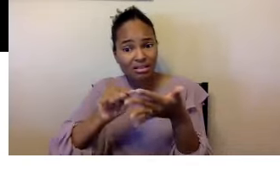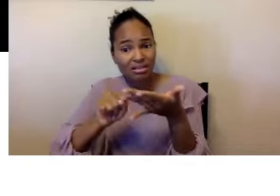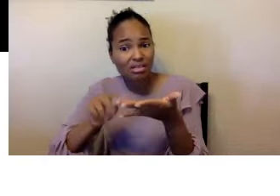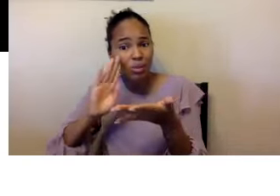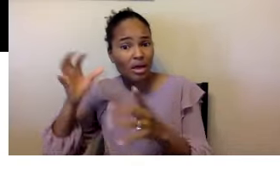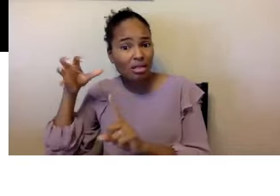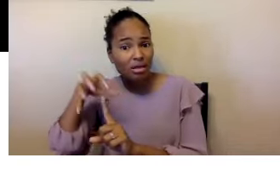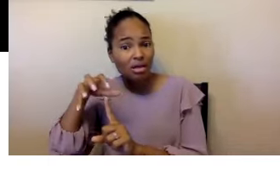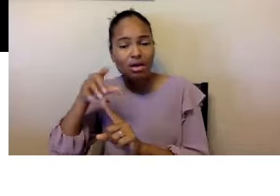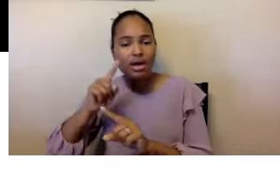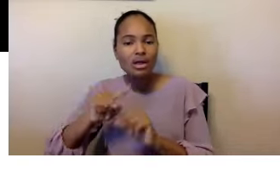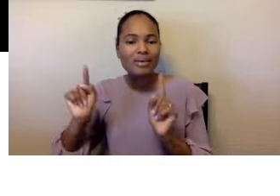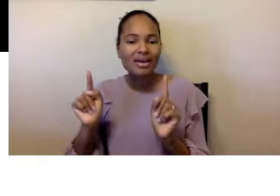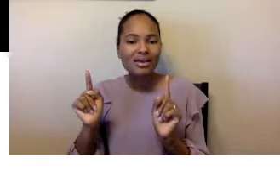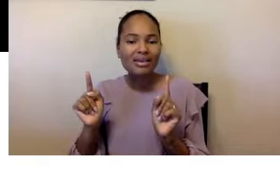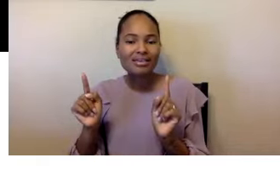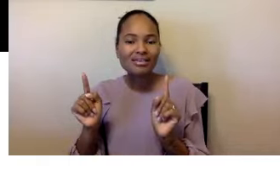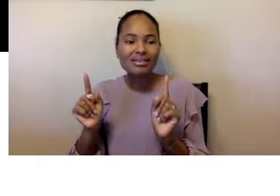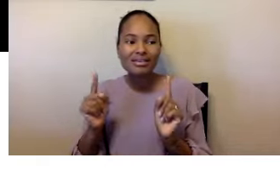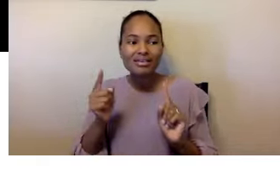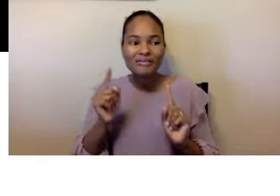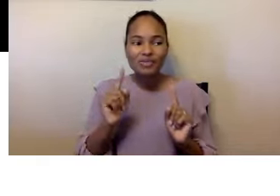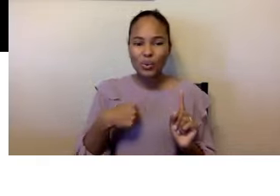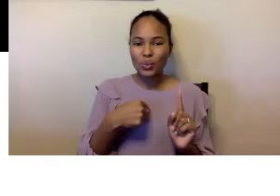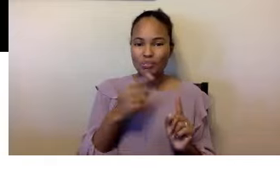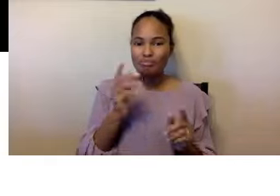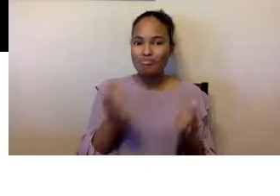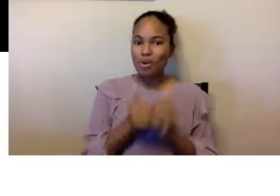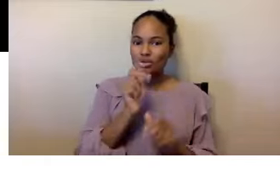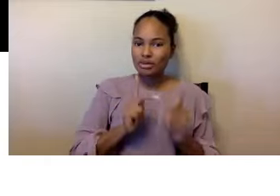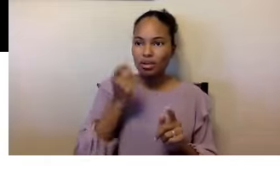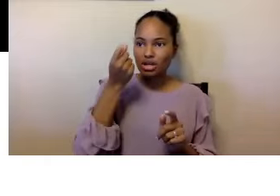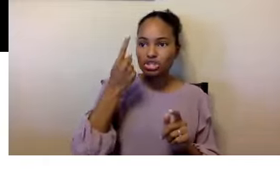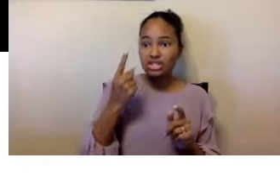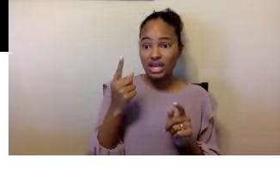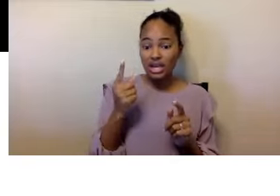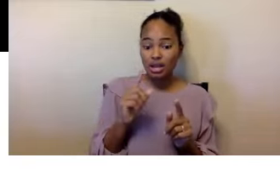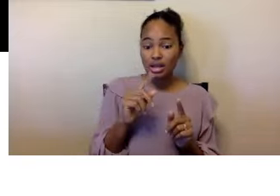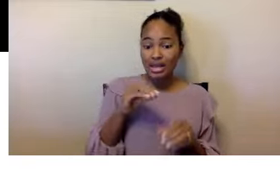that in movies, disabled people are meant to be